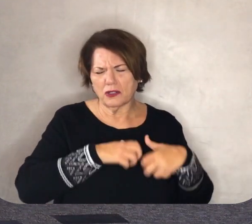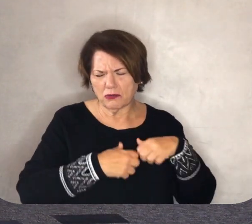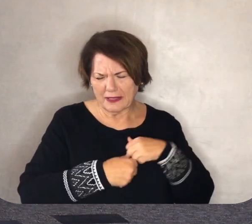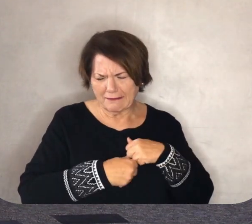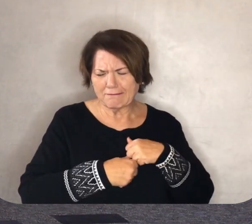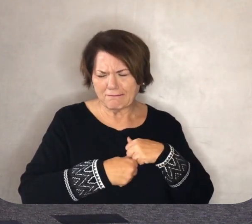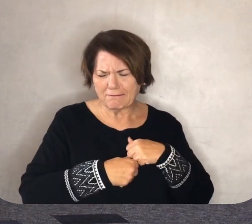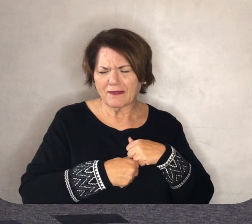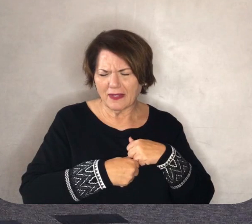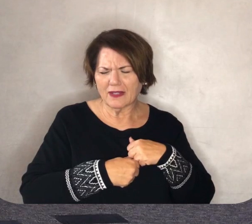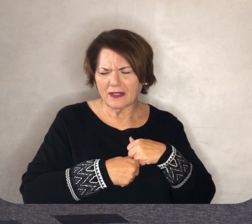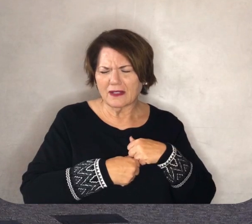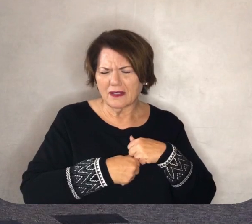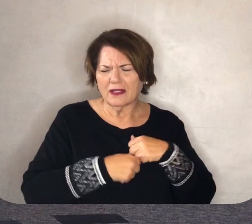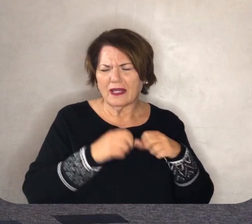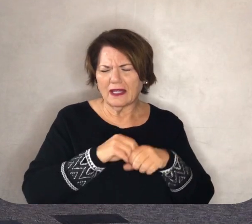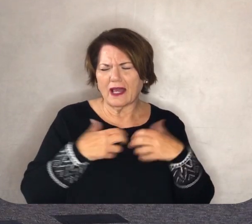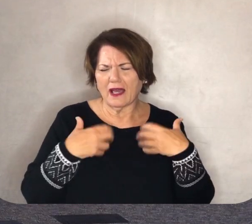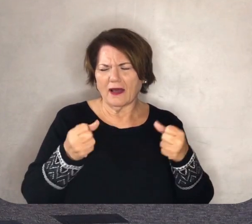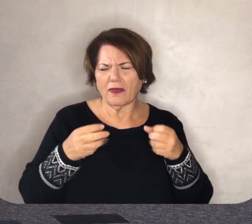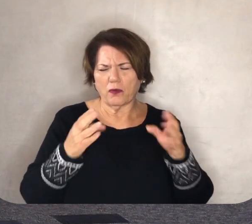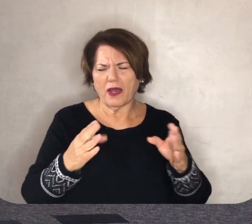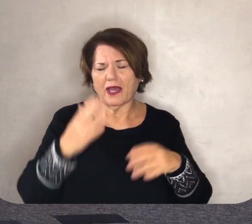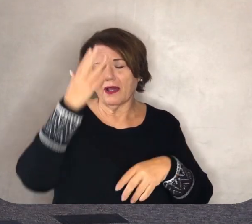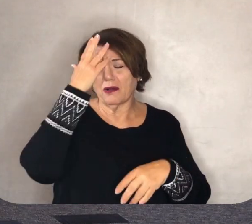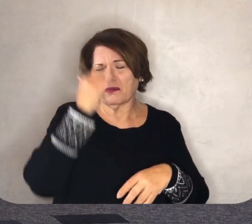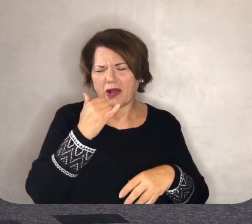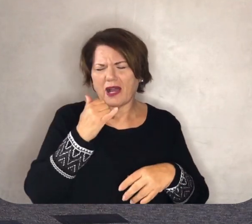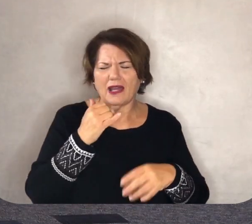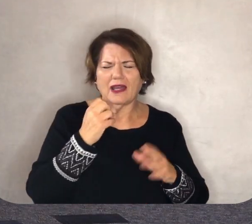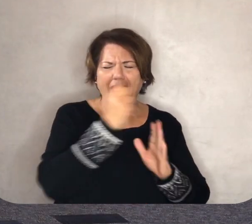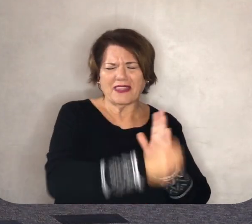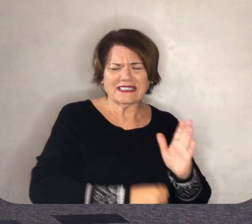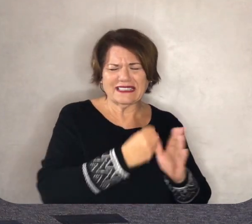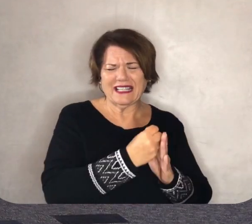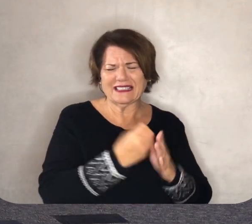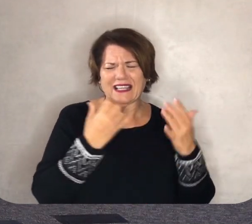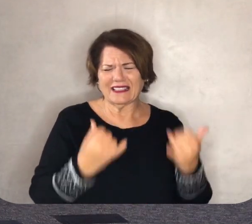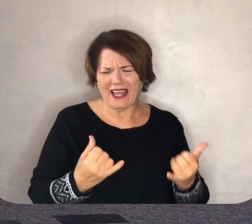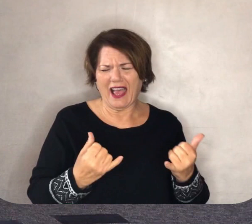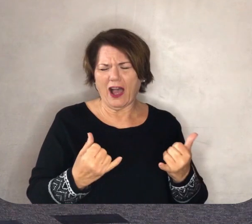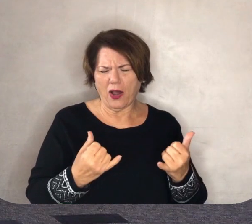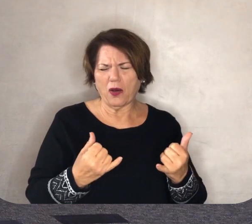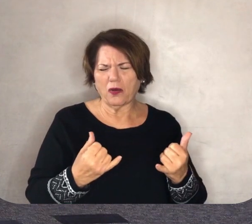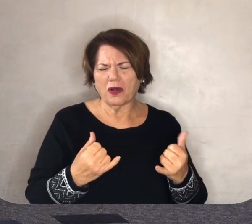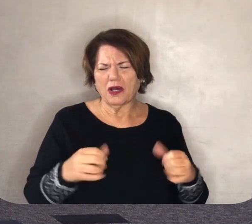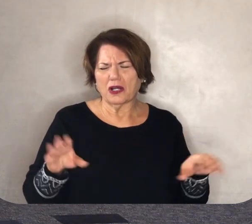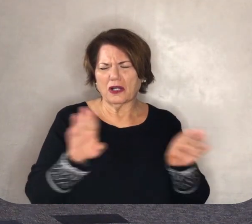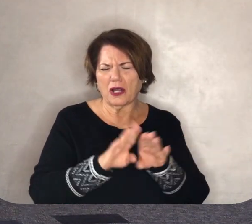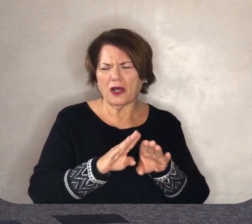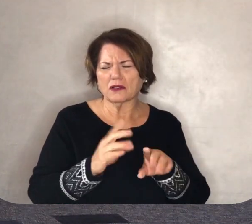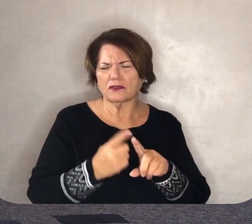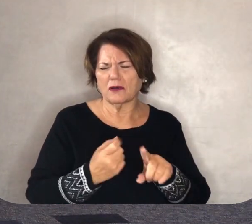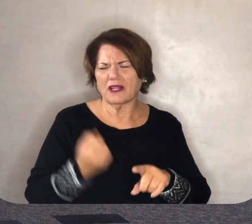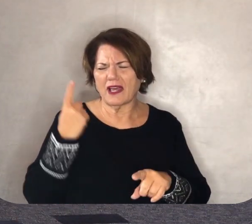of the craziness of the season has now kind of come slowly to a close, and the quiet